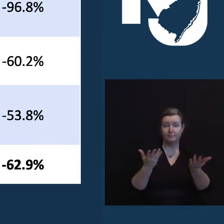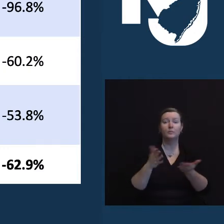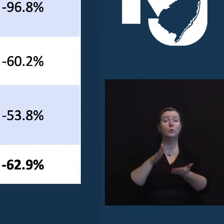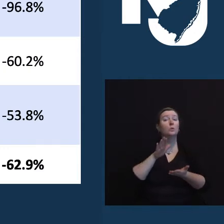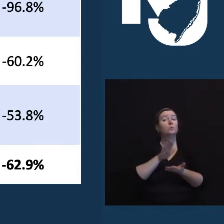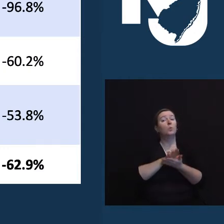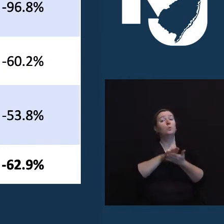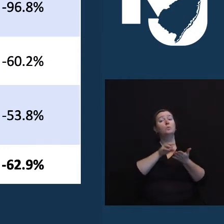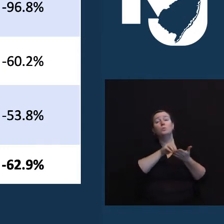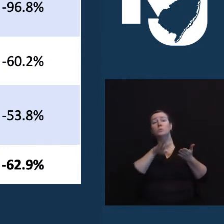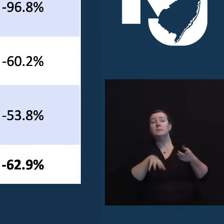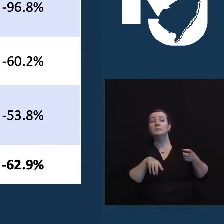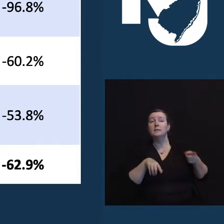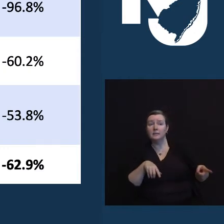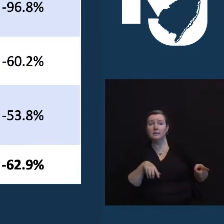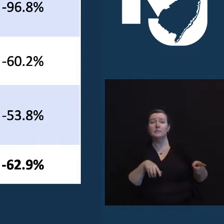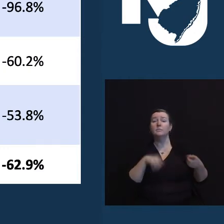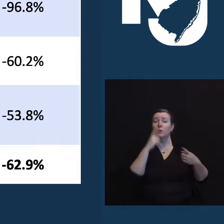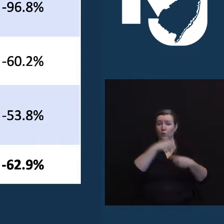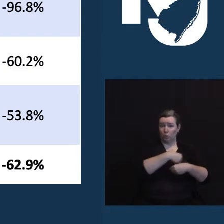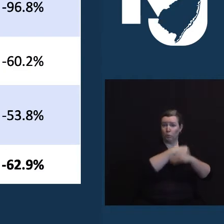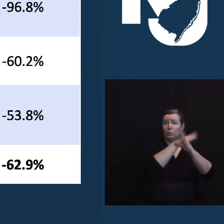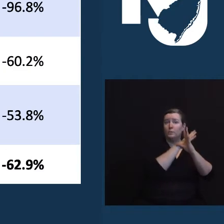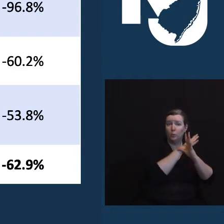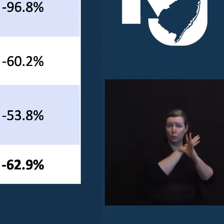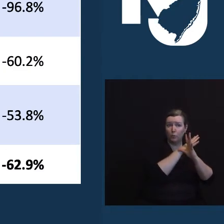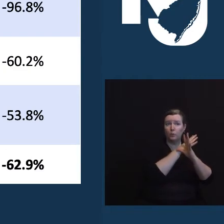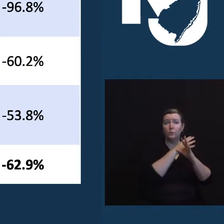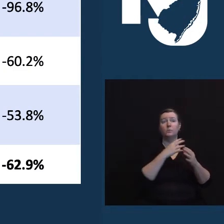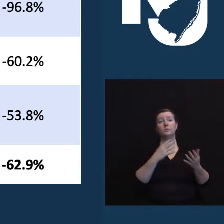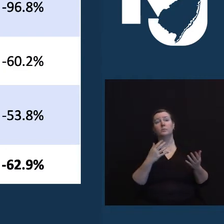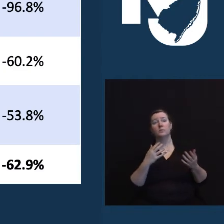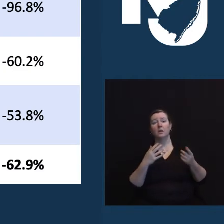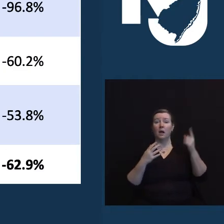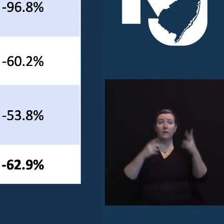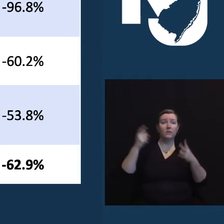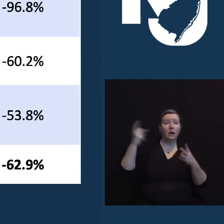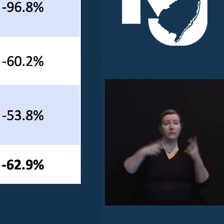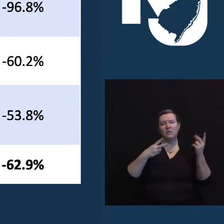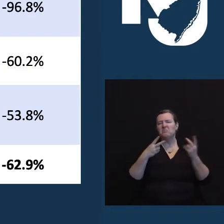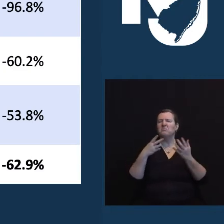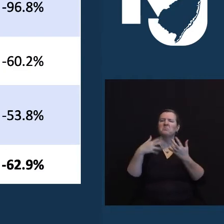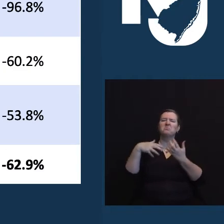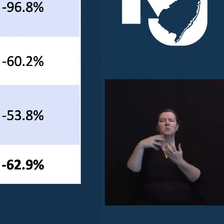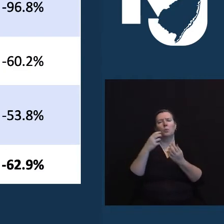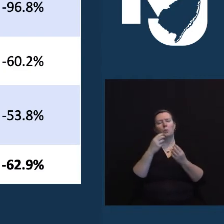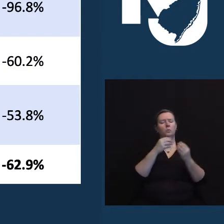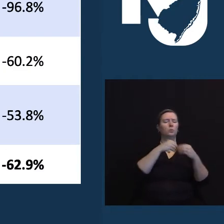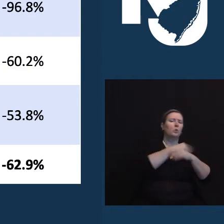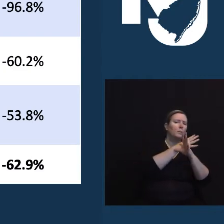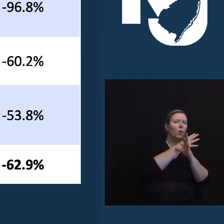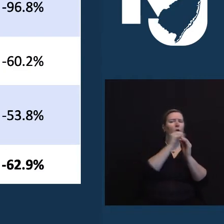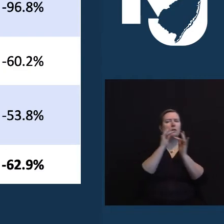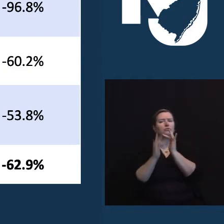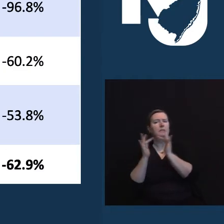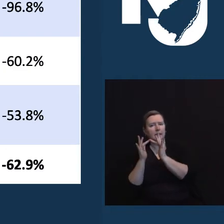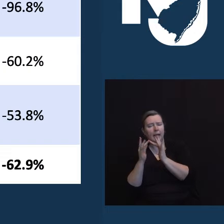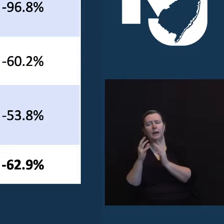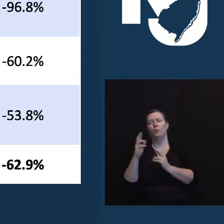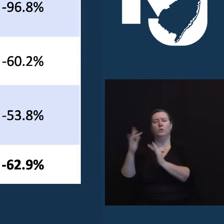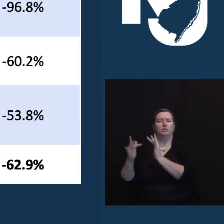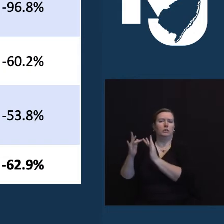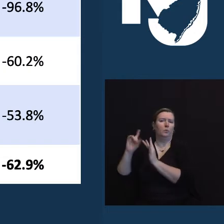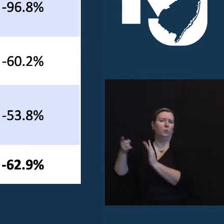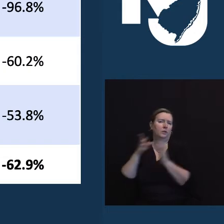whether because their school is all remote or working on a hybrid model. I will explain this eye chart. Over the summer, when